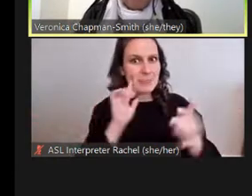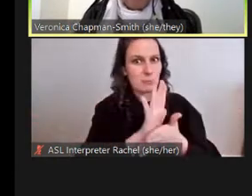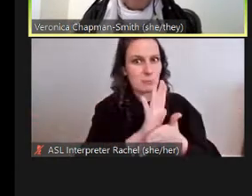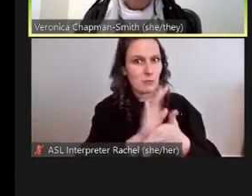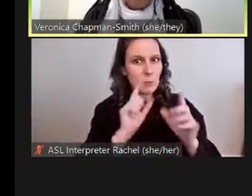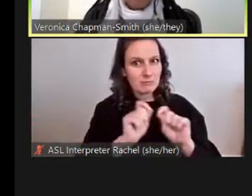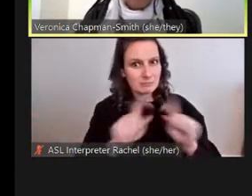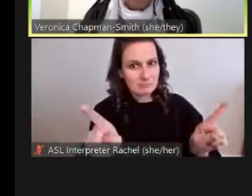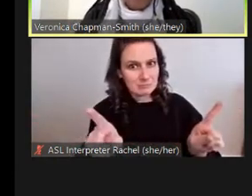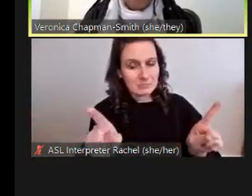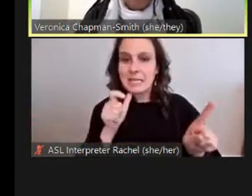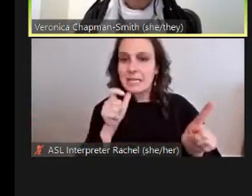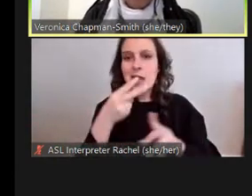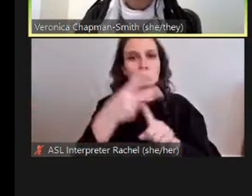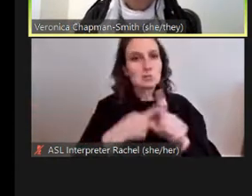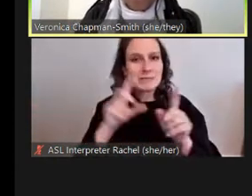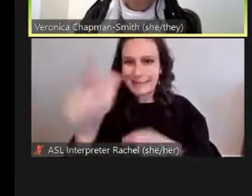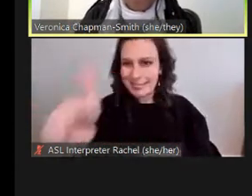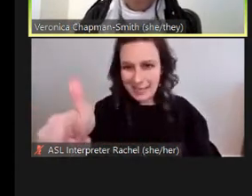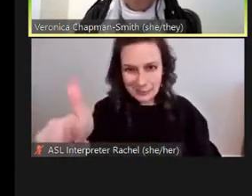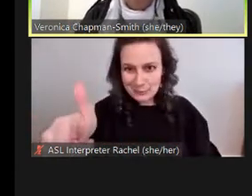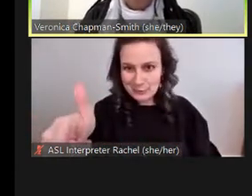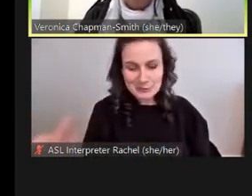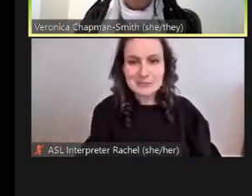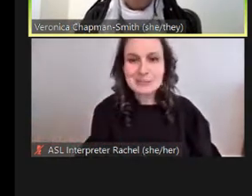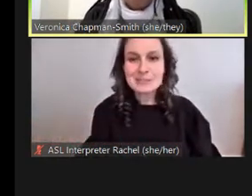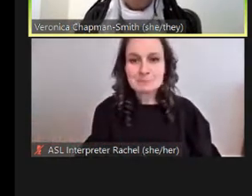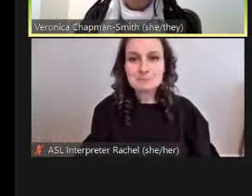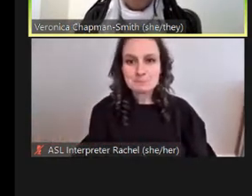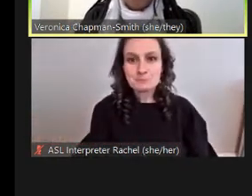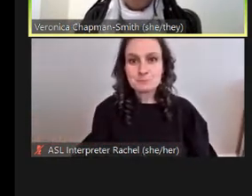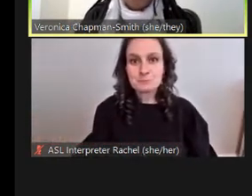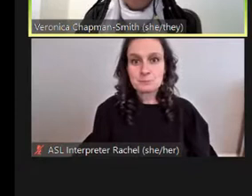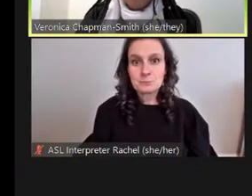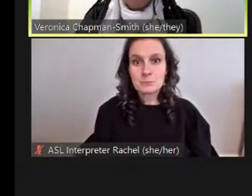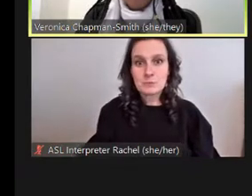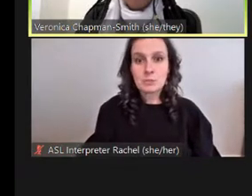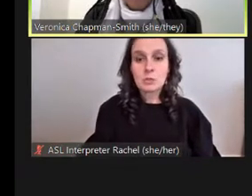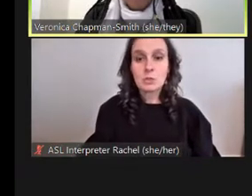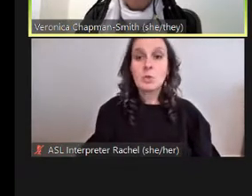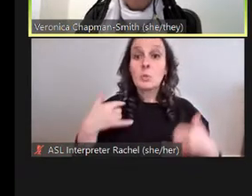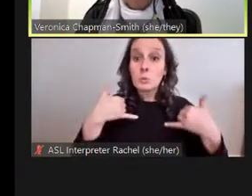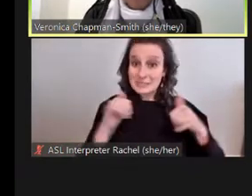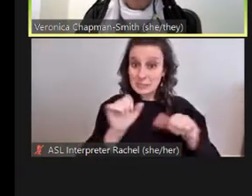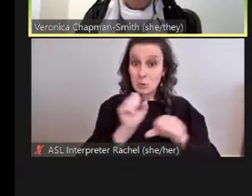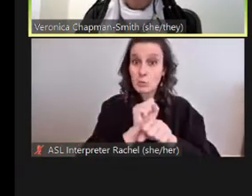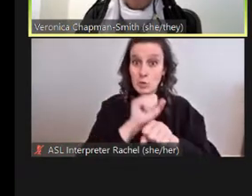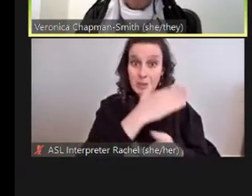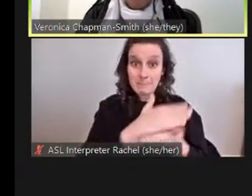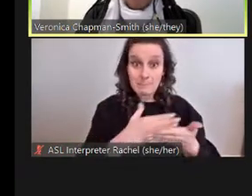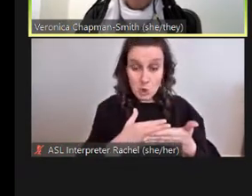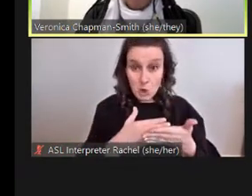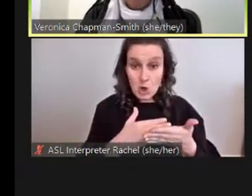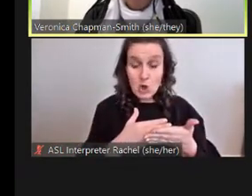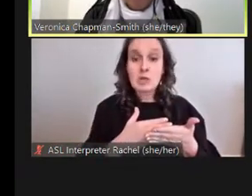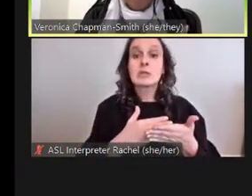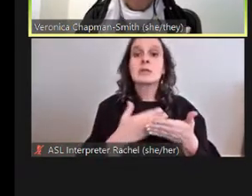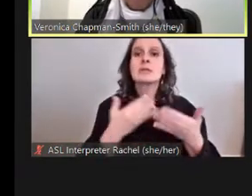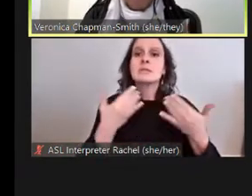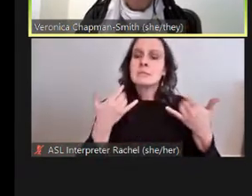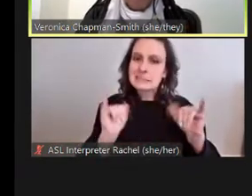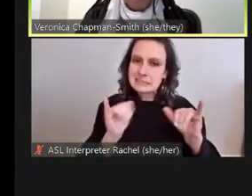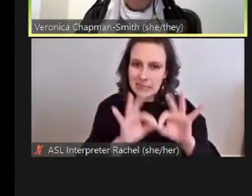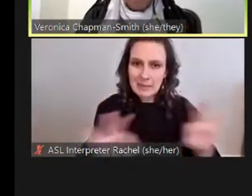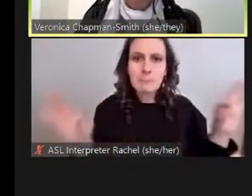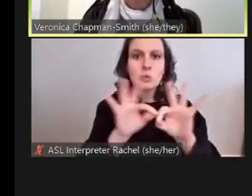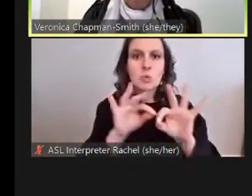released and not 2 months later. We're still working on that aspect, but it's really important for us to have both